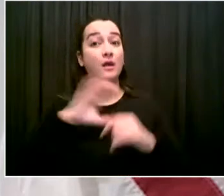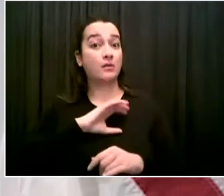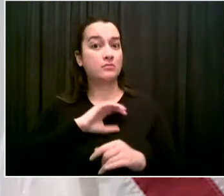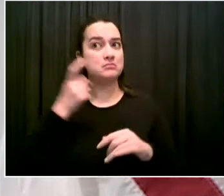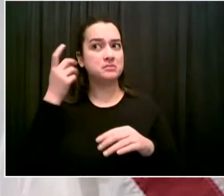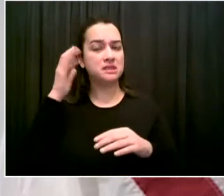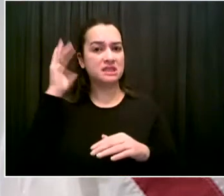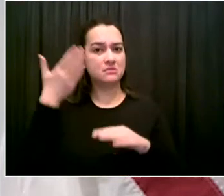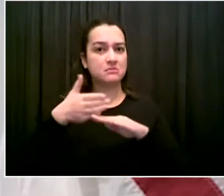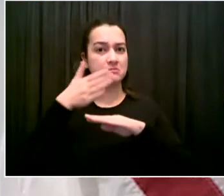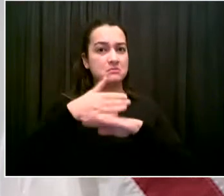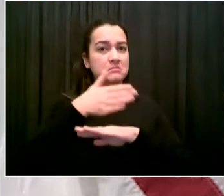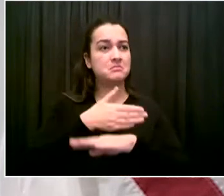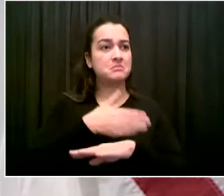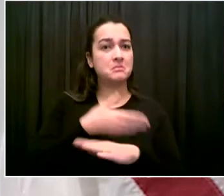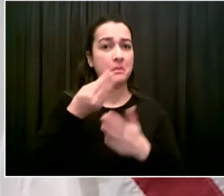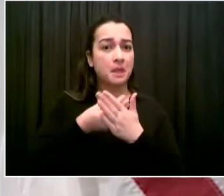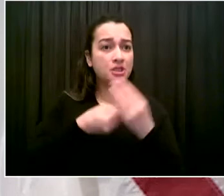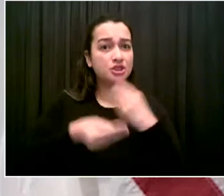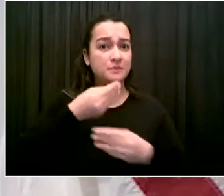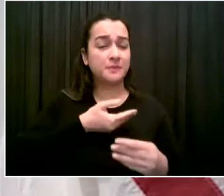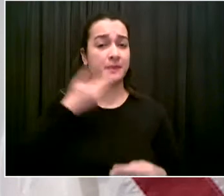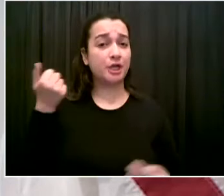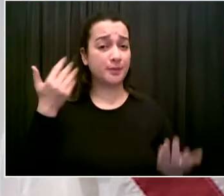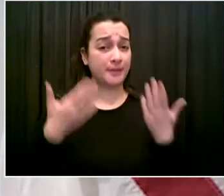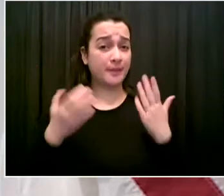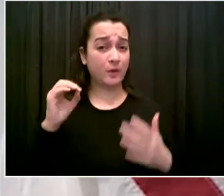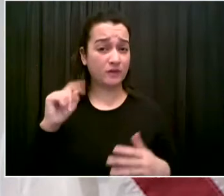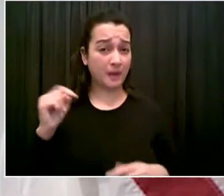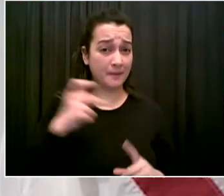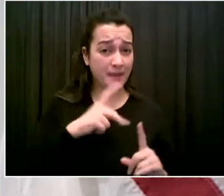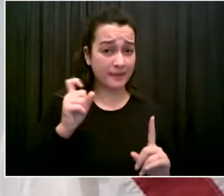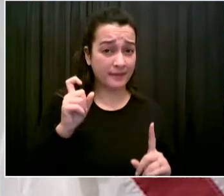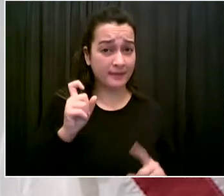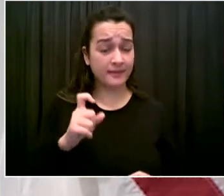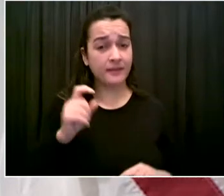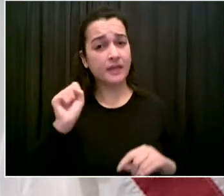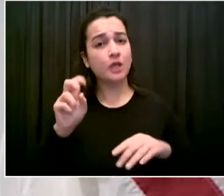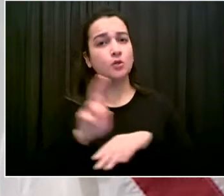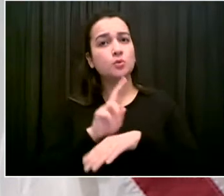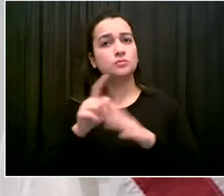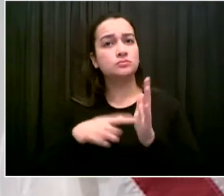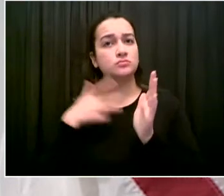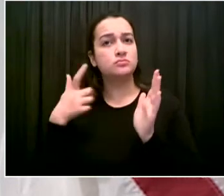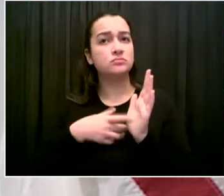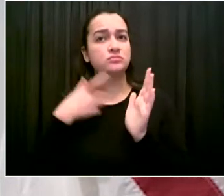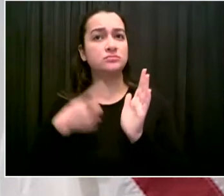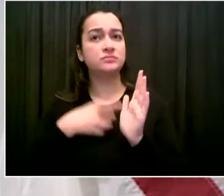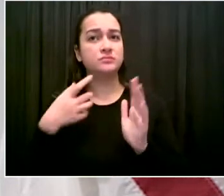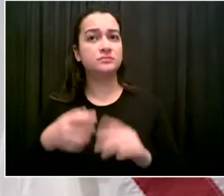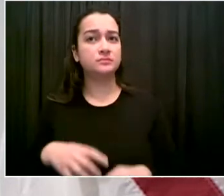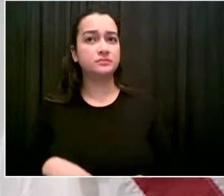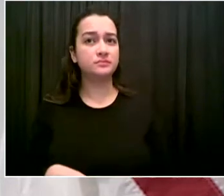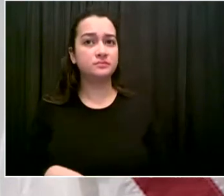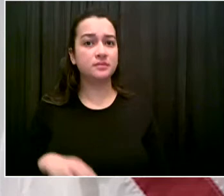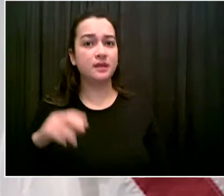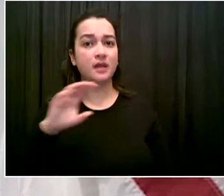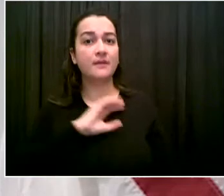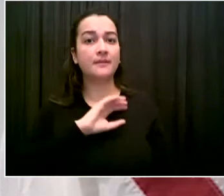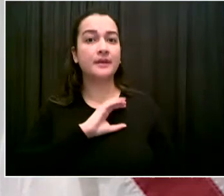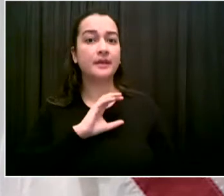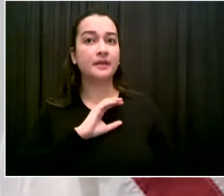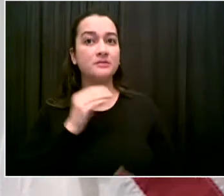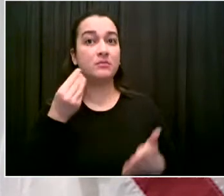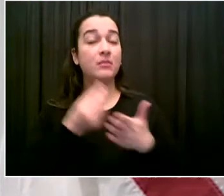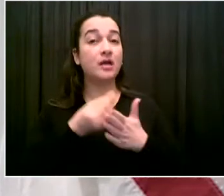more than $700 million, and much of that is overtime. So why is this happening? And what is the point of you setting a highly contentious police